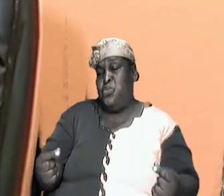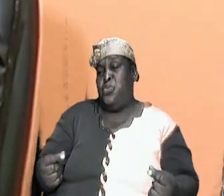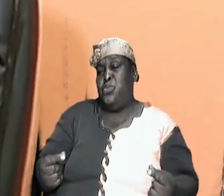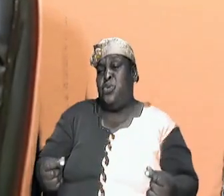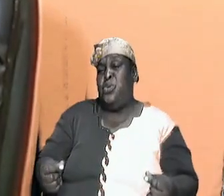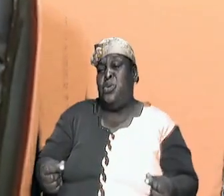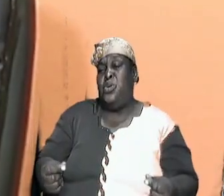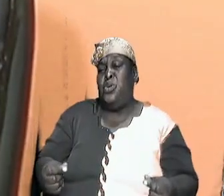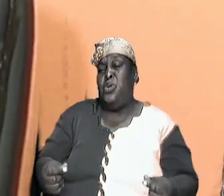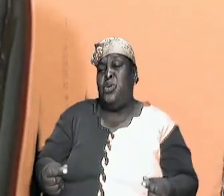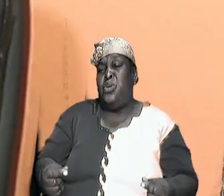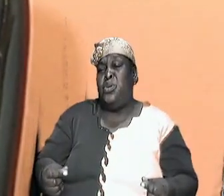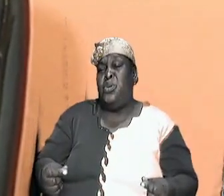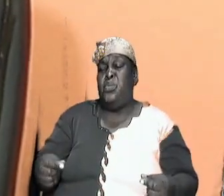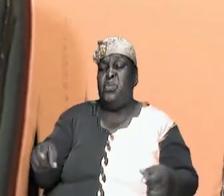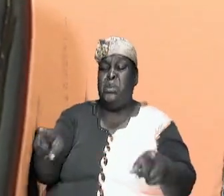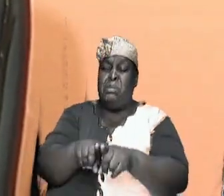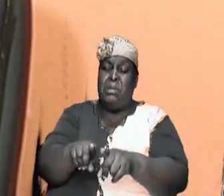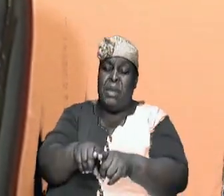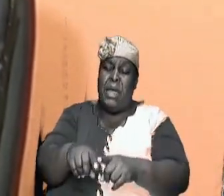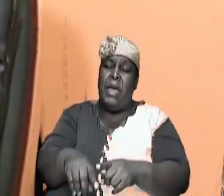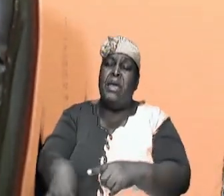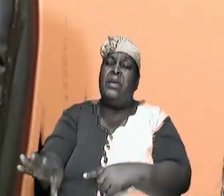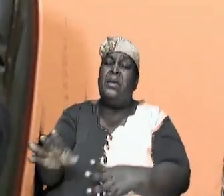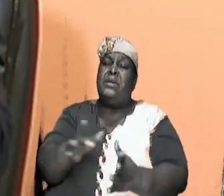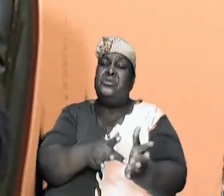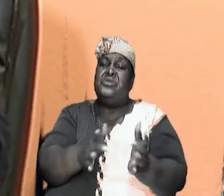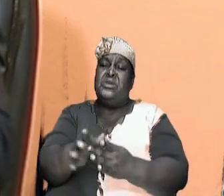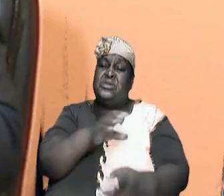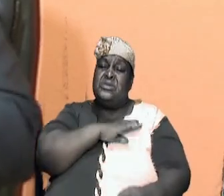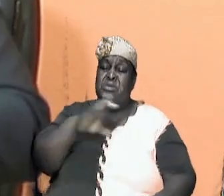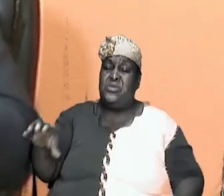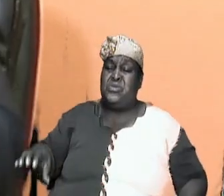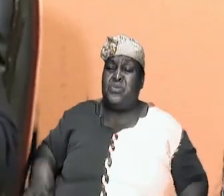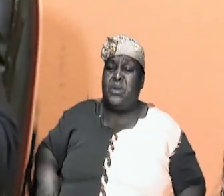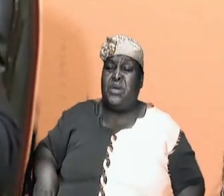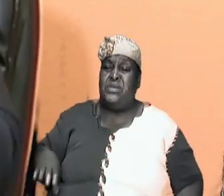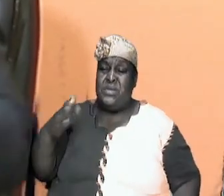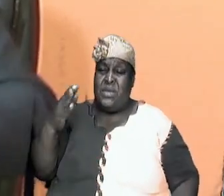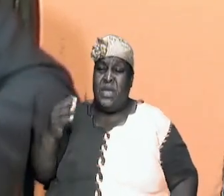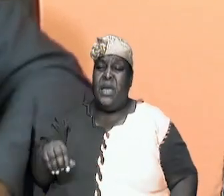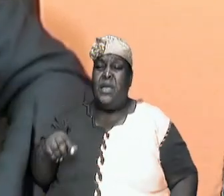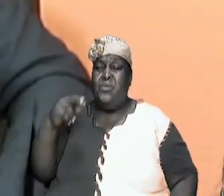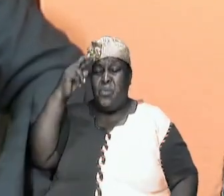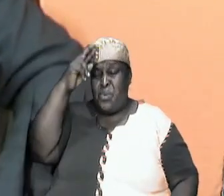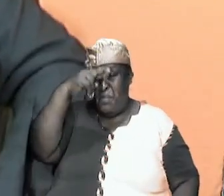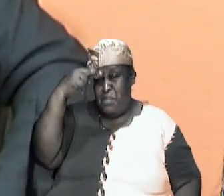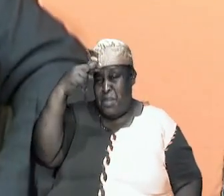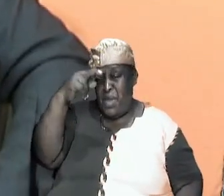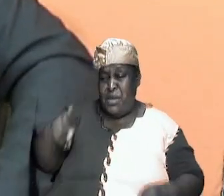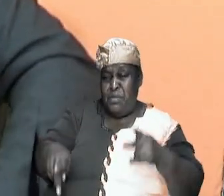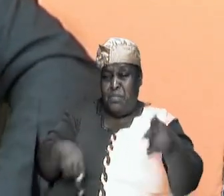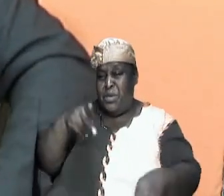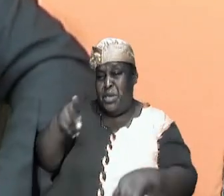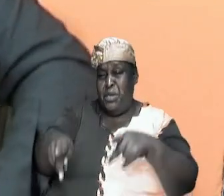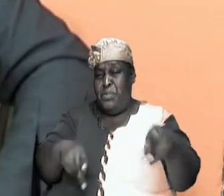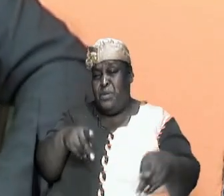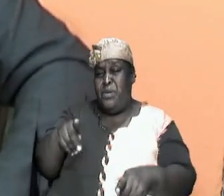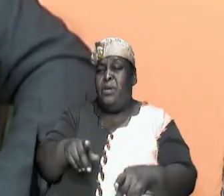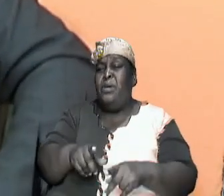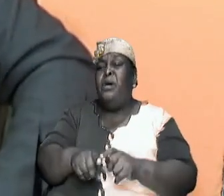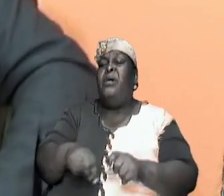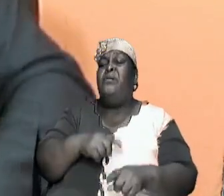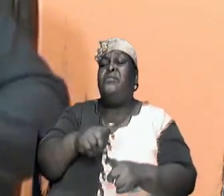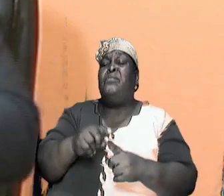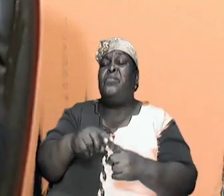fact that they were like Christ, it seems, and they would remind the people of when Christ